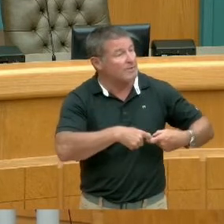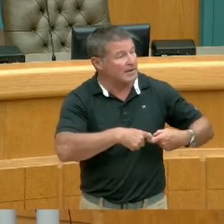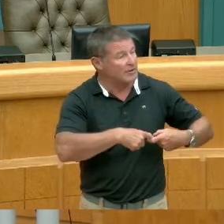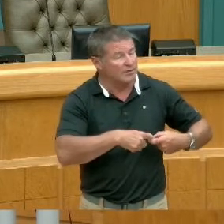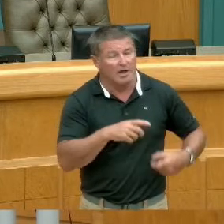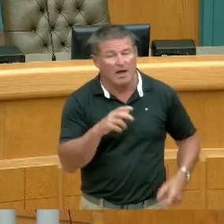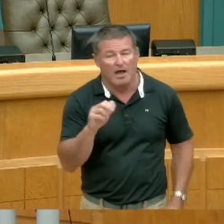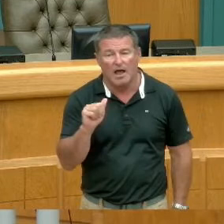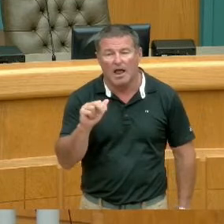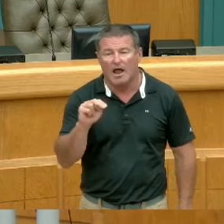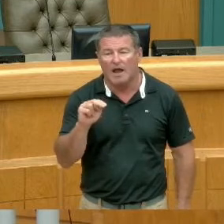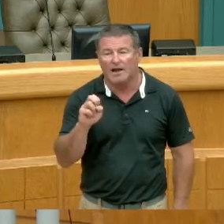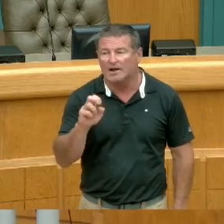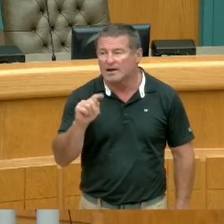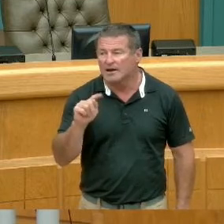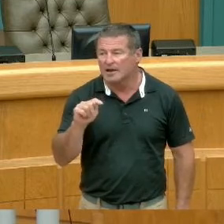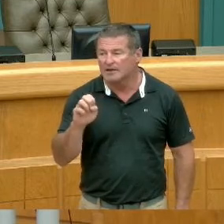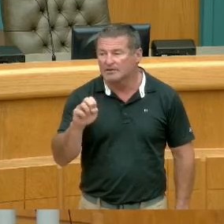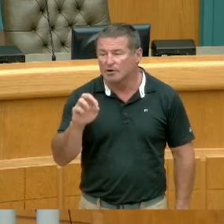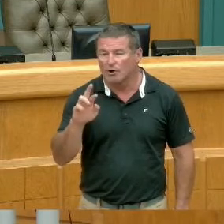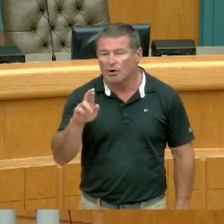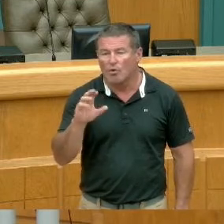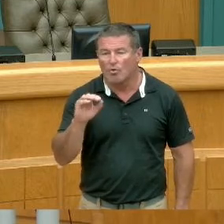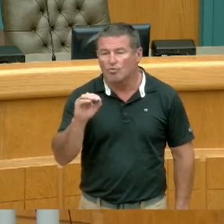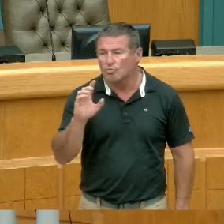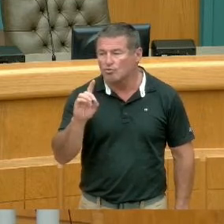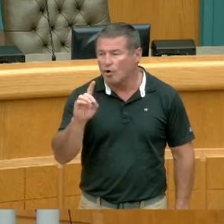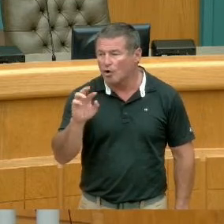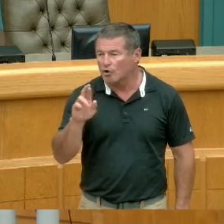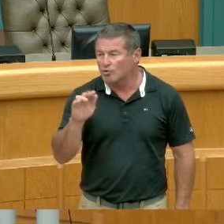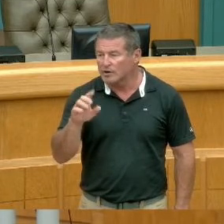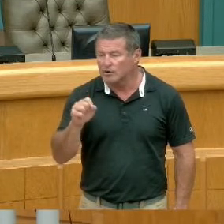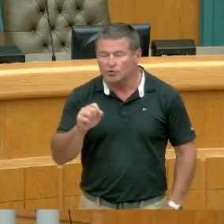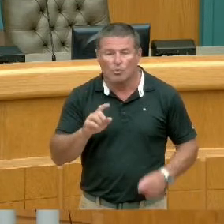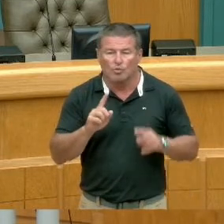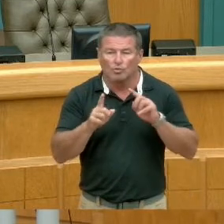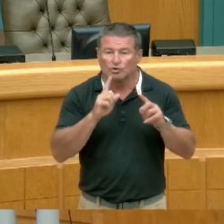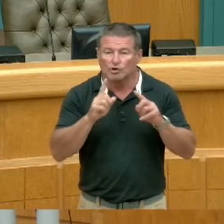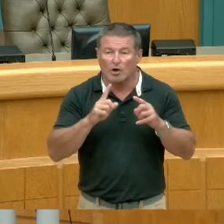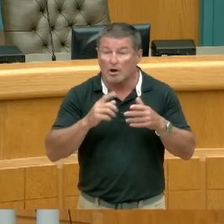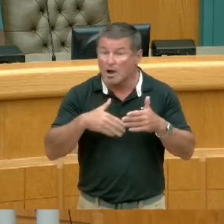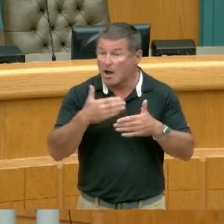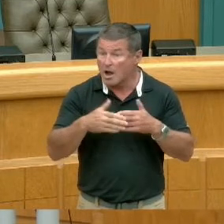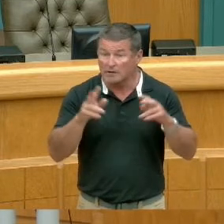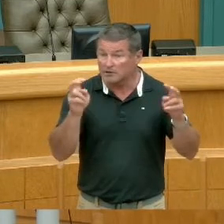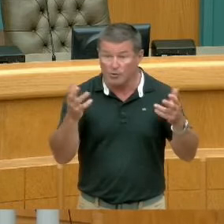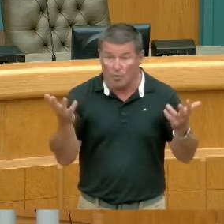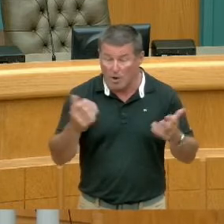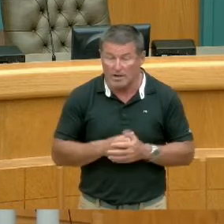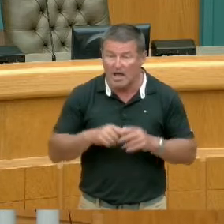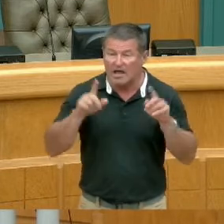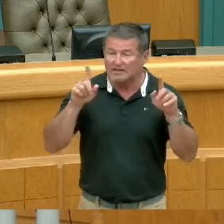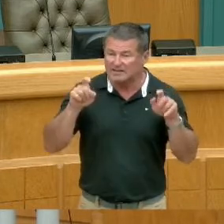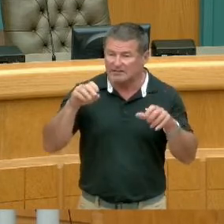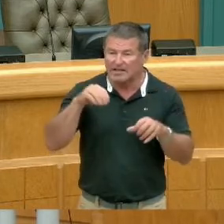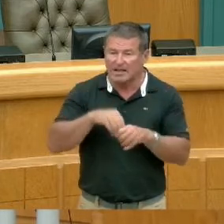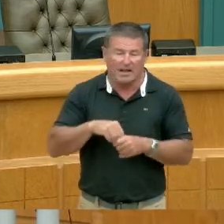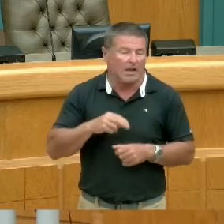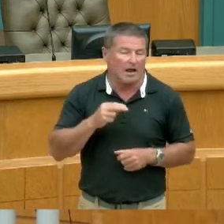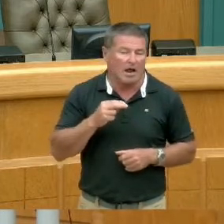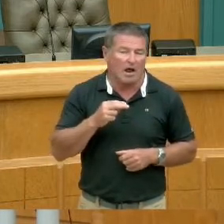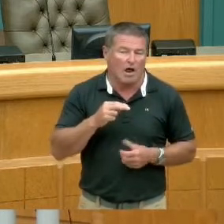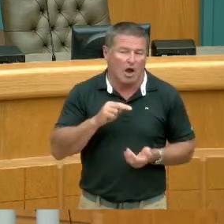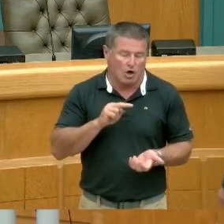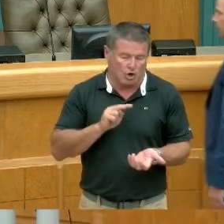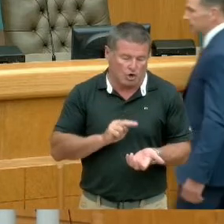Annette Rodriguez, our Public Health Director, will talk to us about testing in our nursing homes. Las cifras más recientes indican